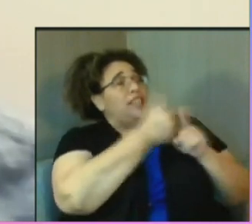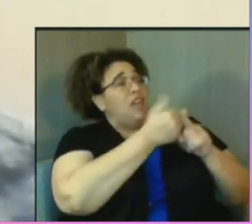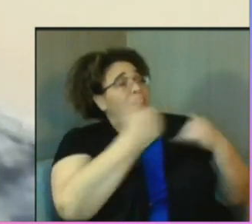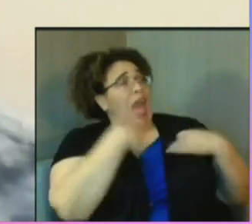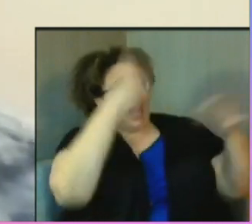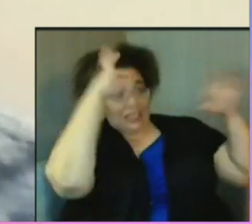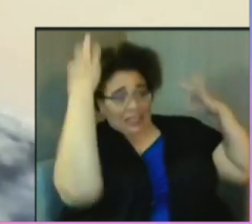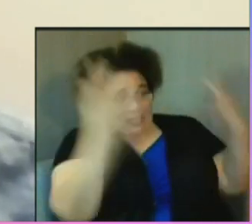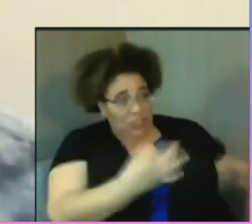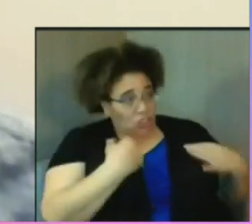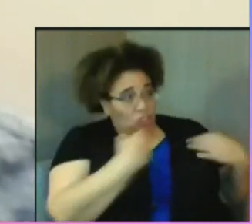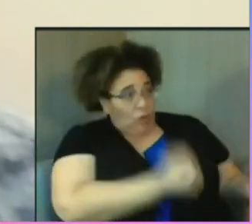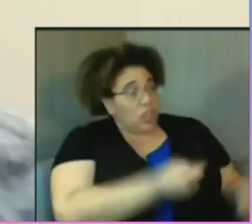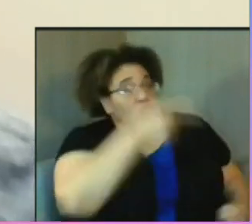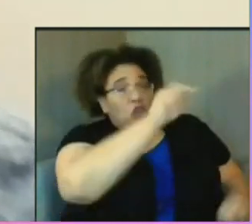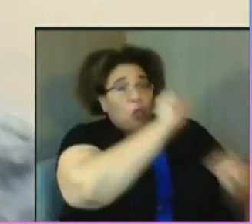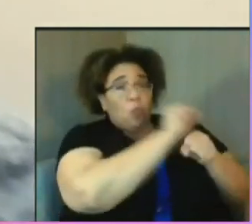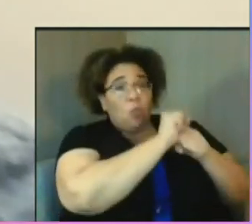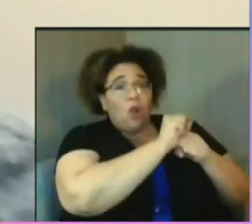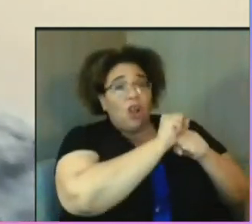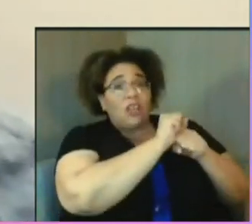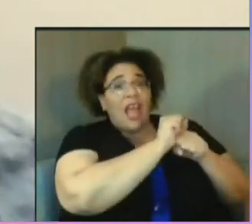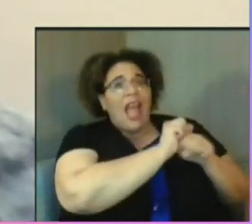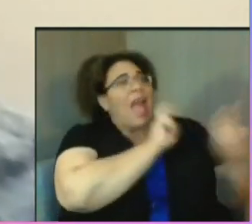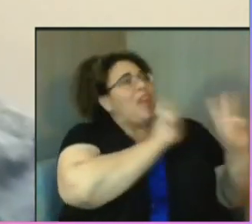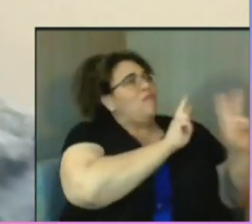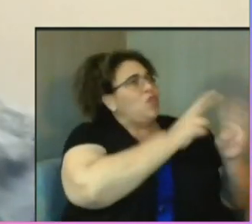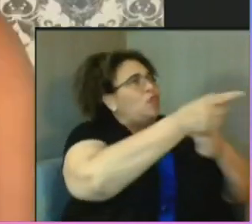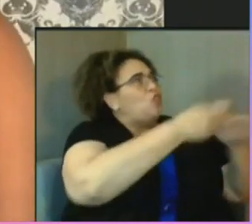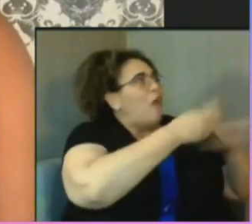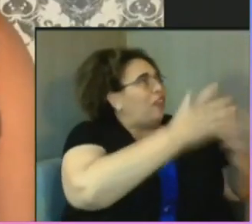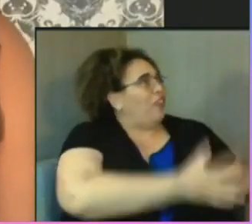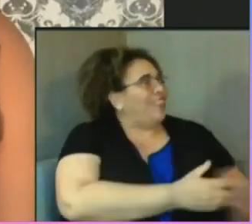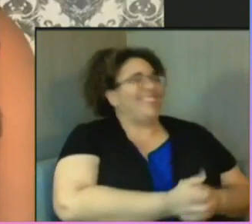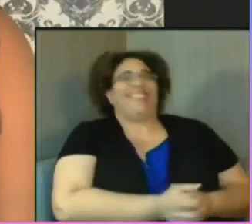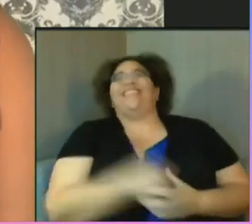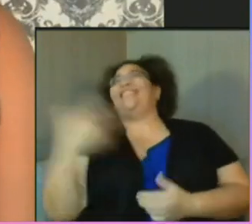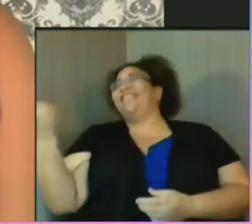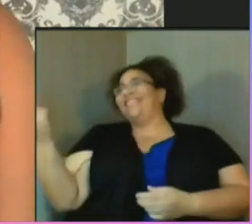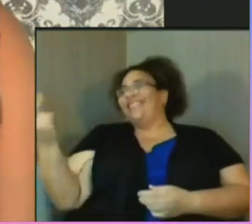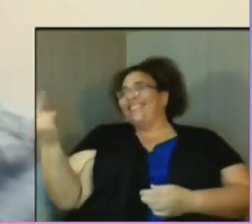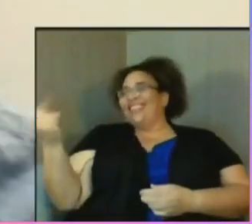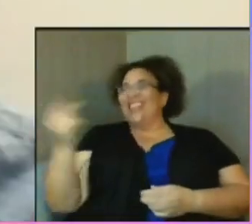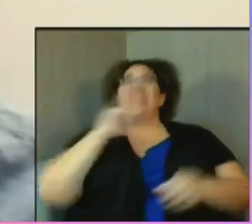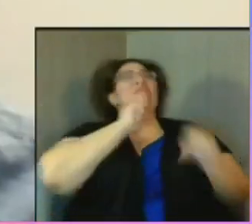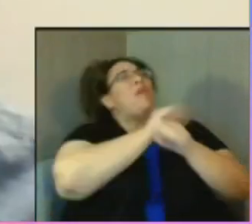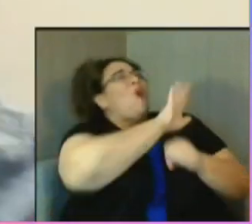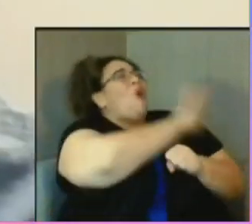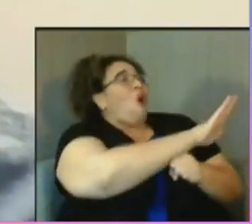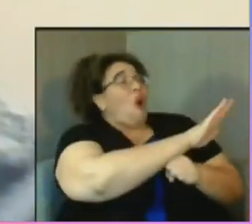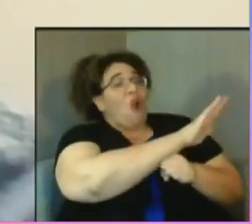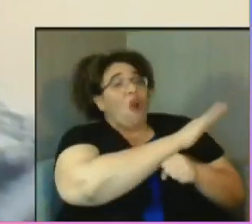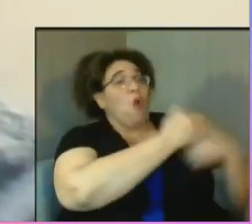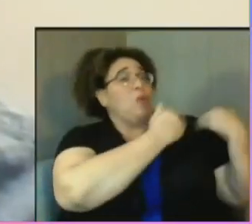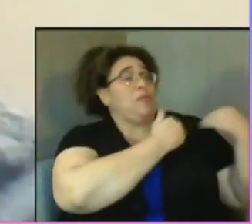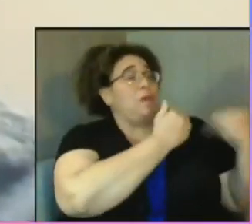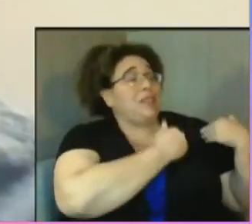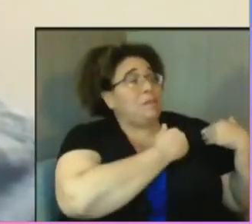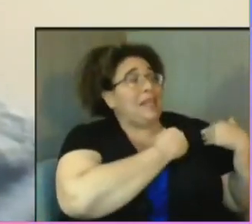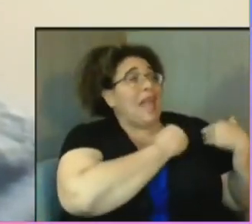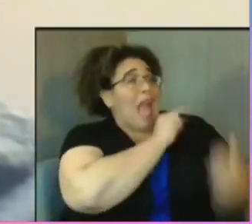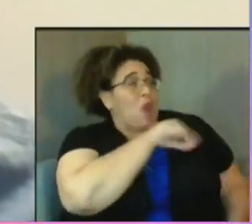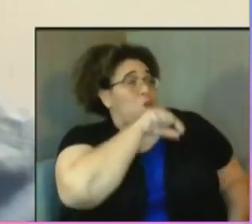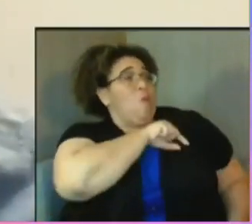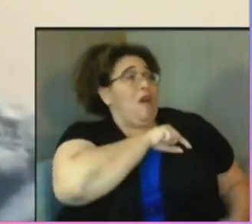a funeral director, and so her calling was to comfort people in times of like real